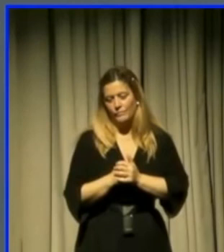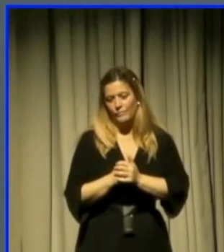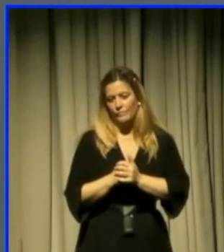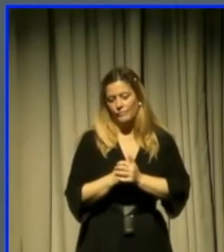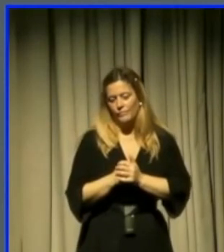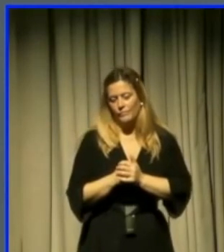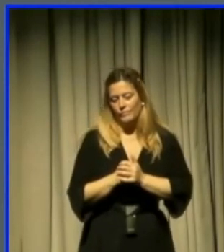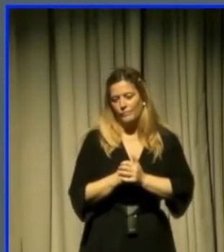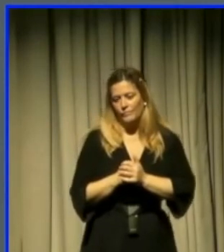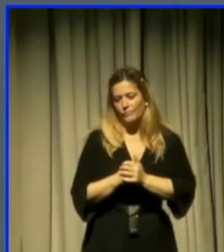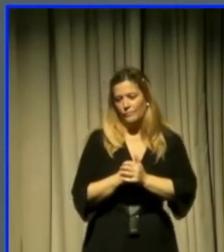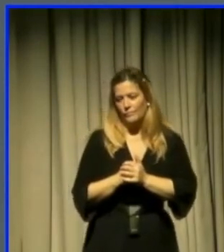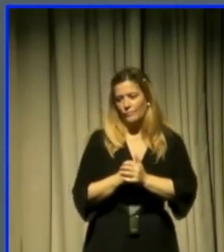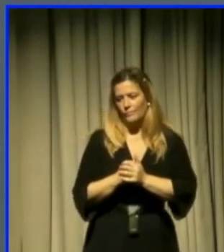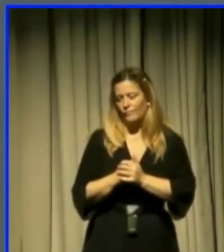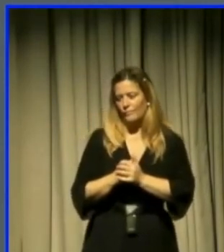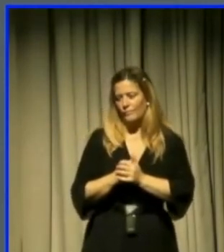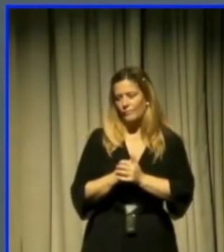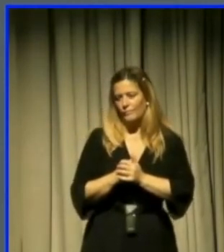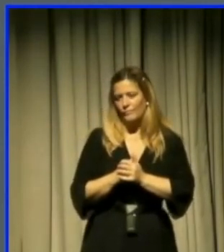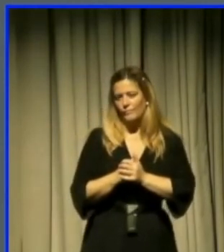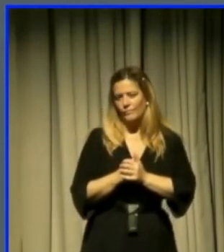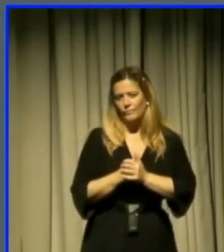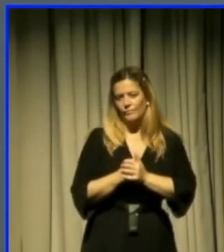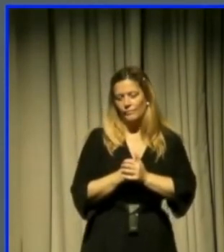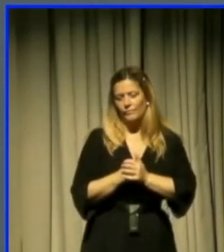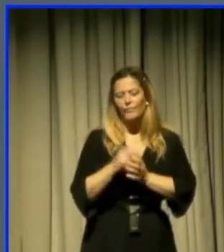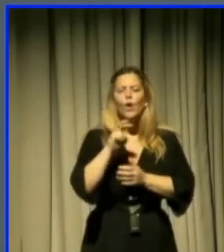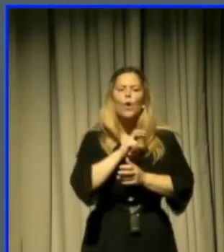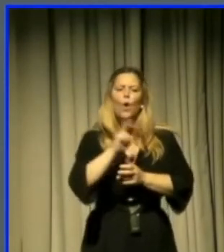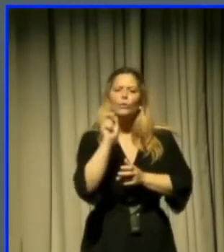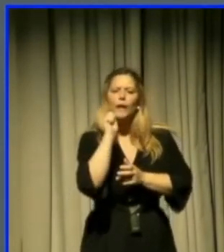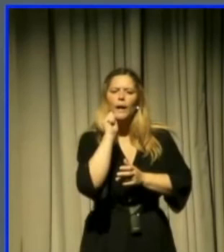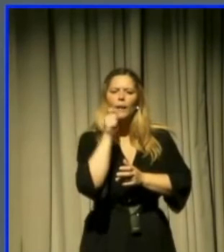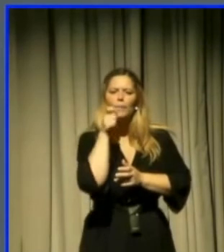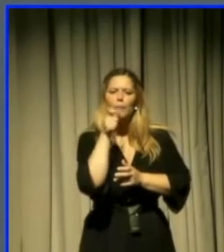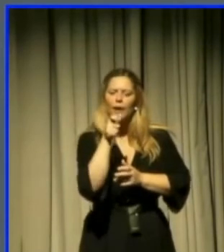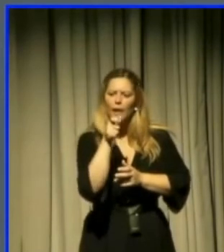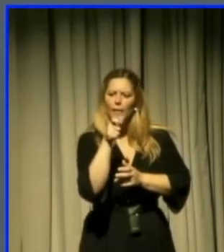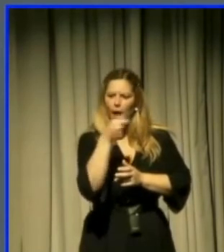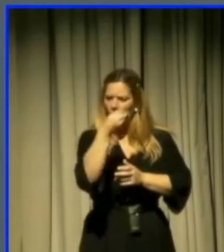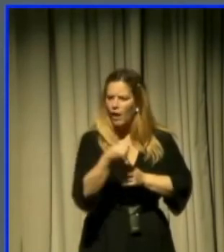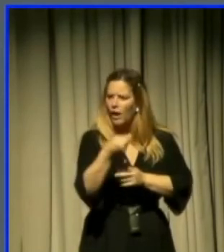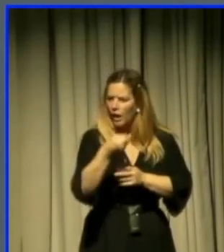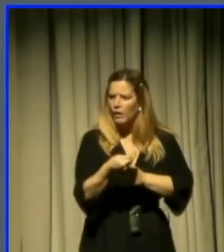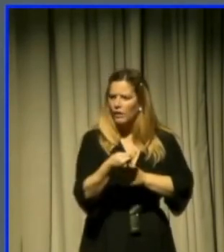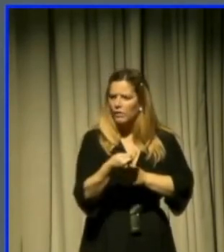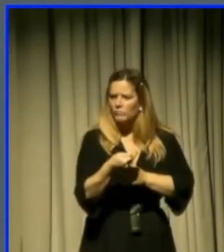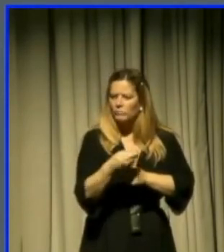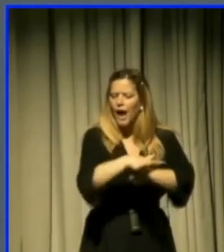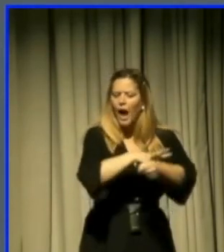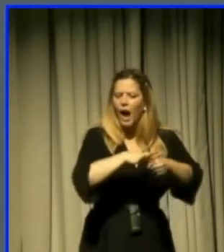right now in sustainability, and it's about giving back to the space and the planet in this case that we